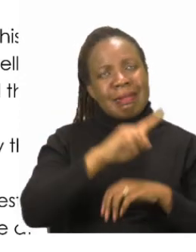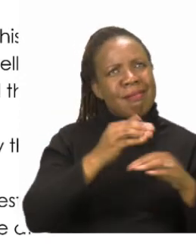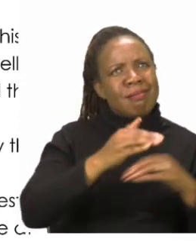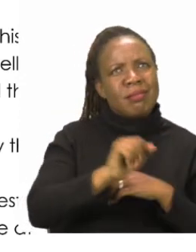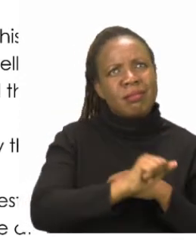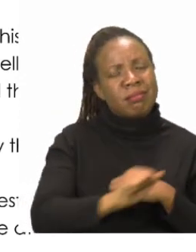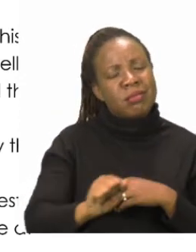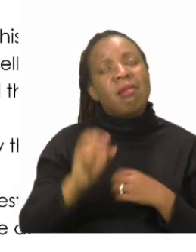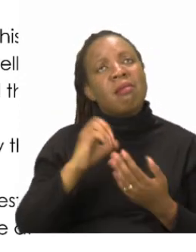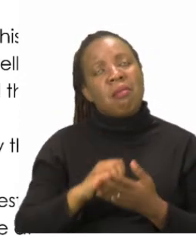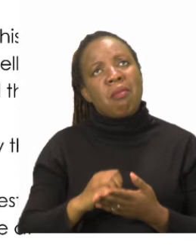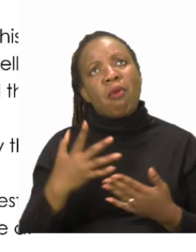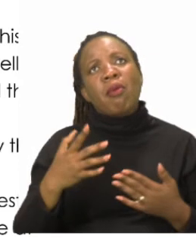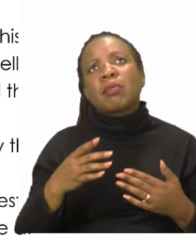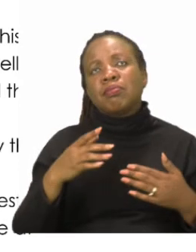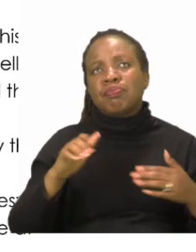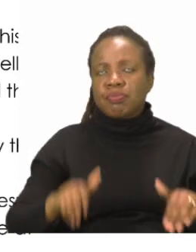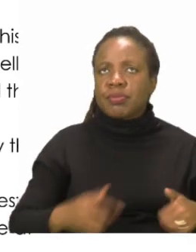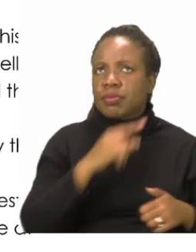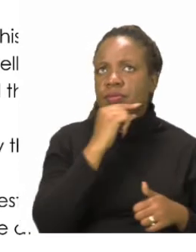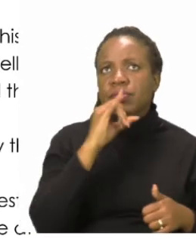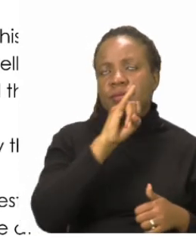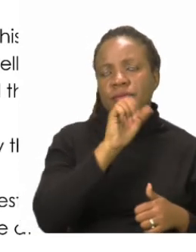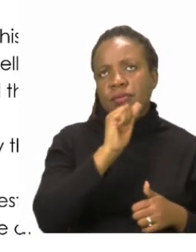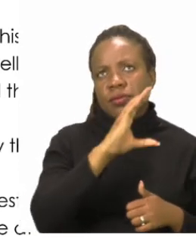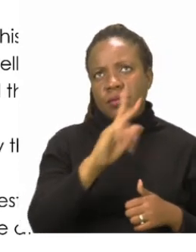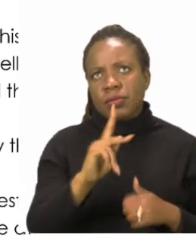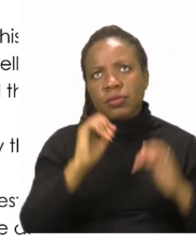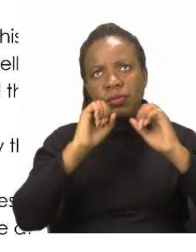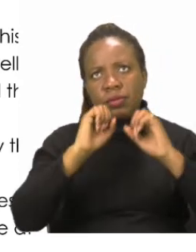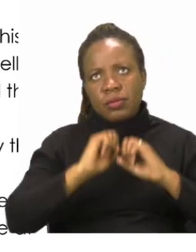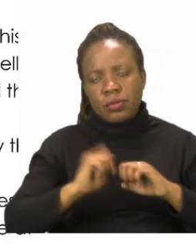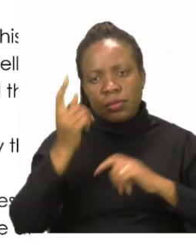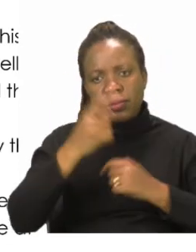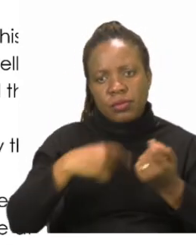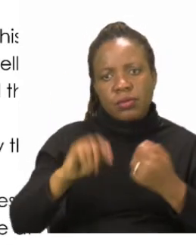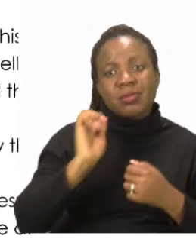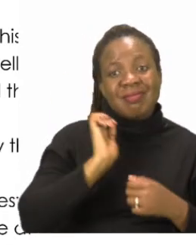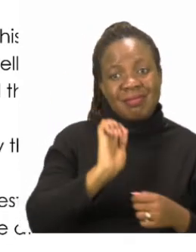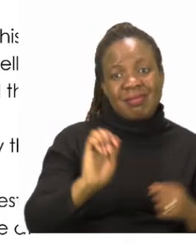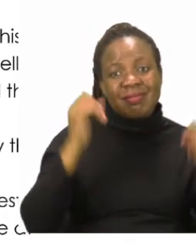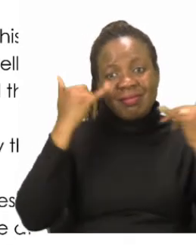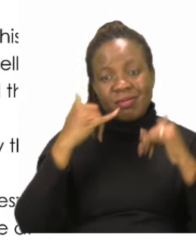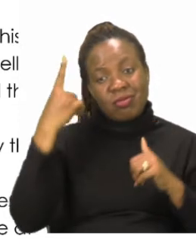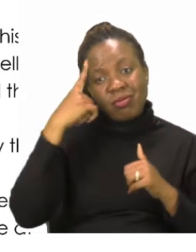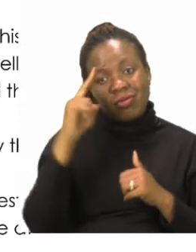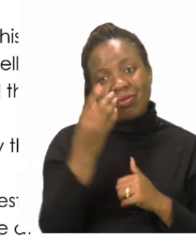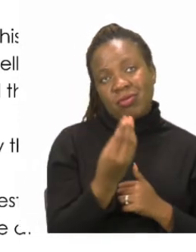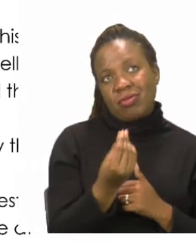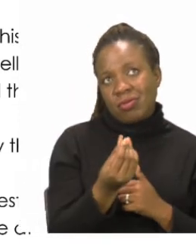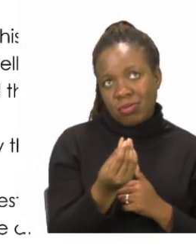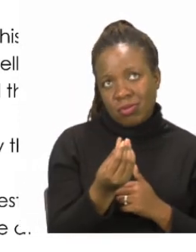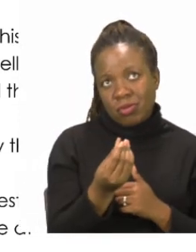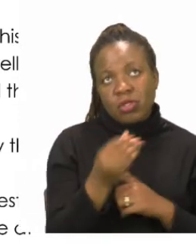poor boy named Jack decided to sell his cow for some money. On